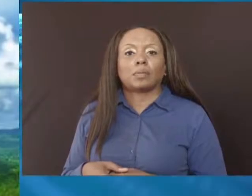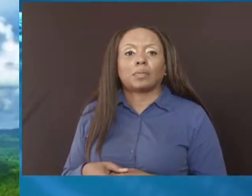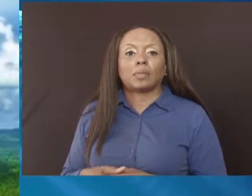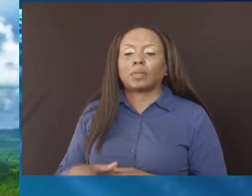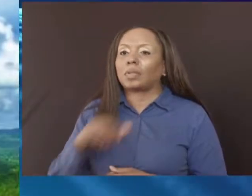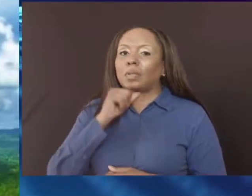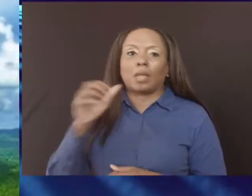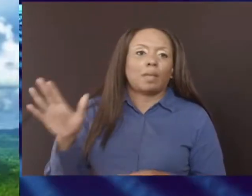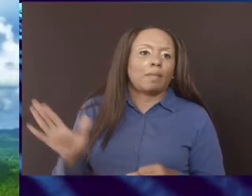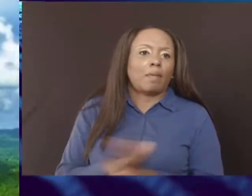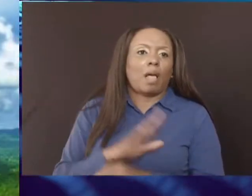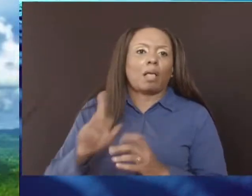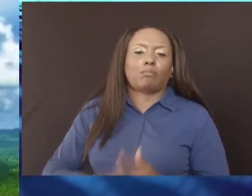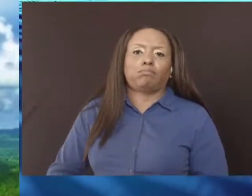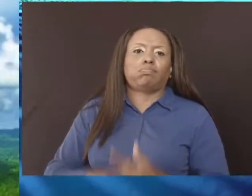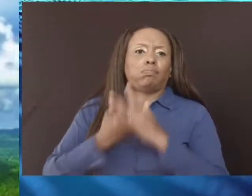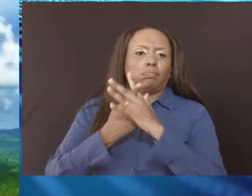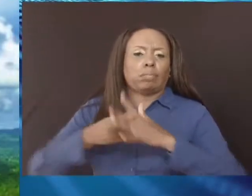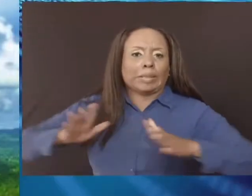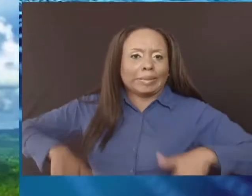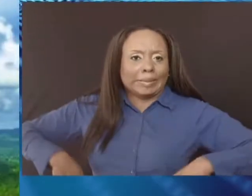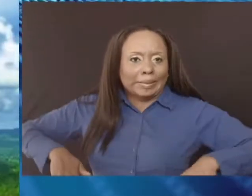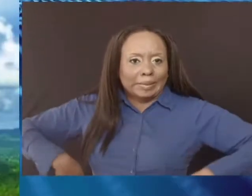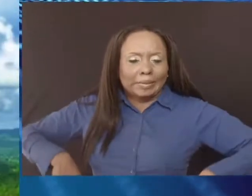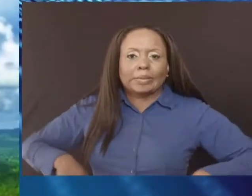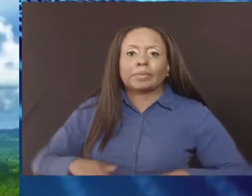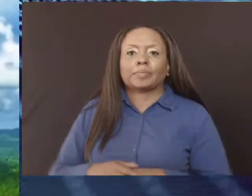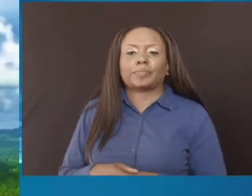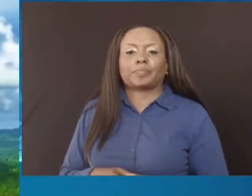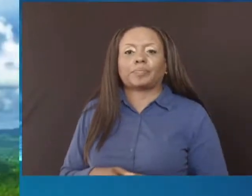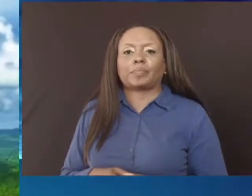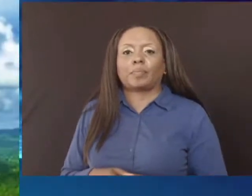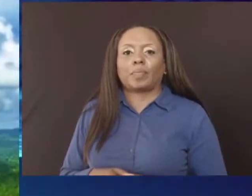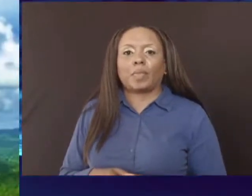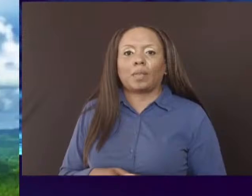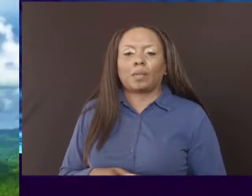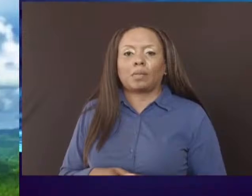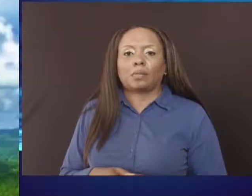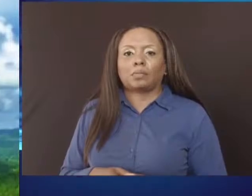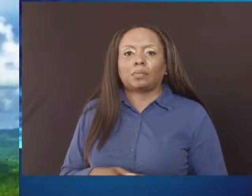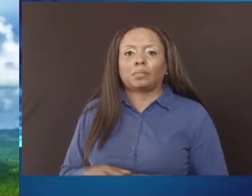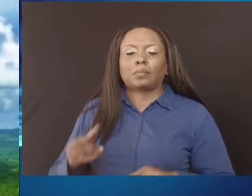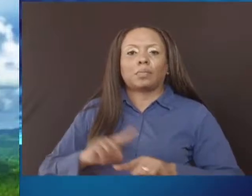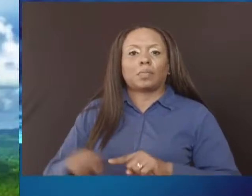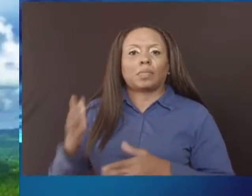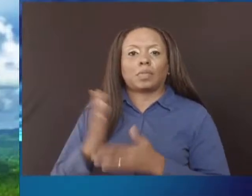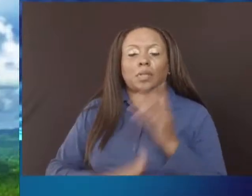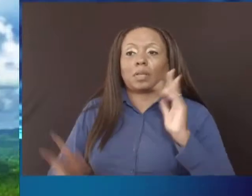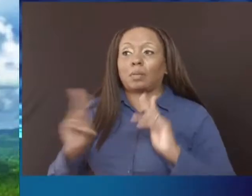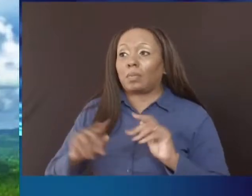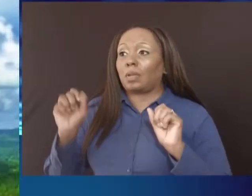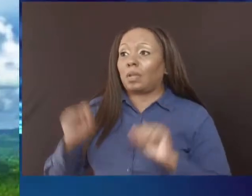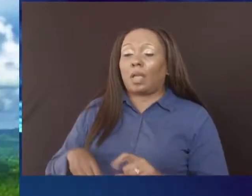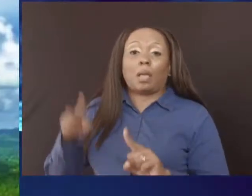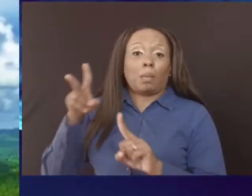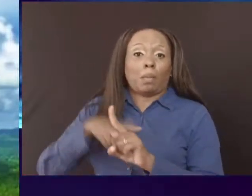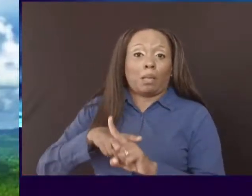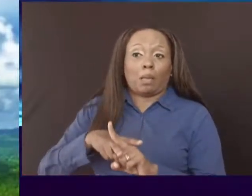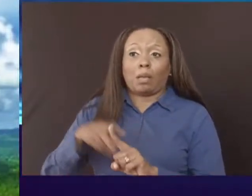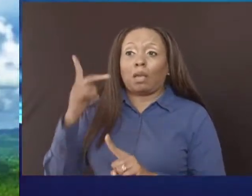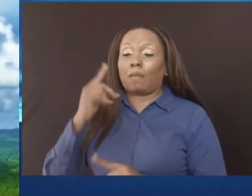up and running as yet. However, there are persons who can apply directly for home